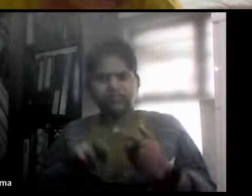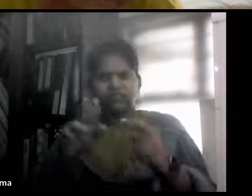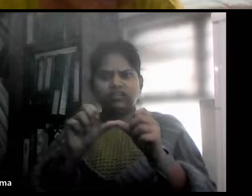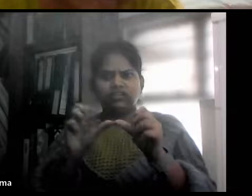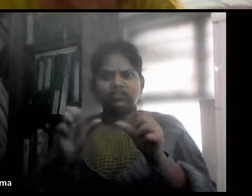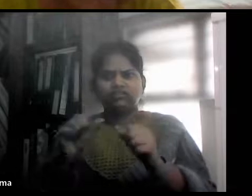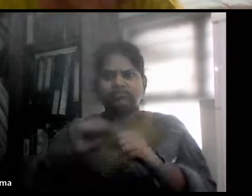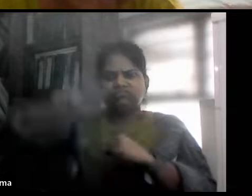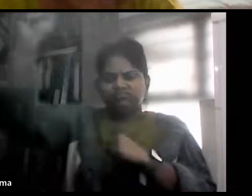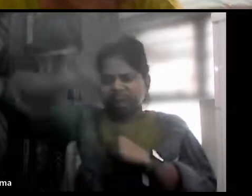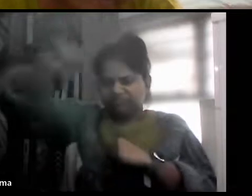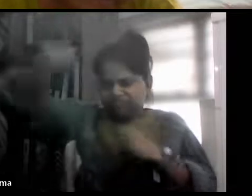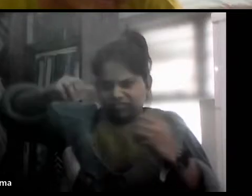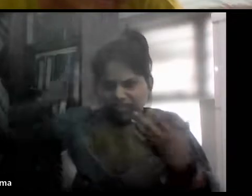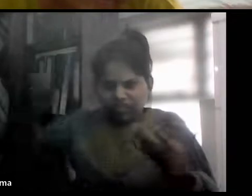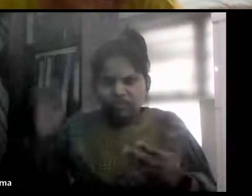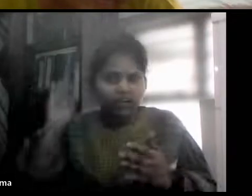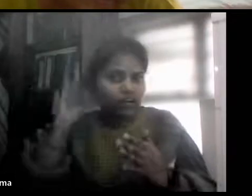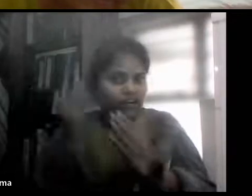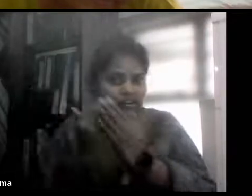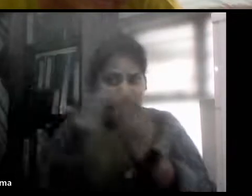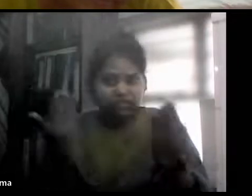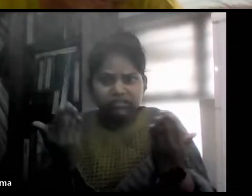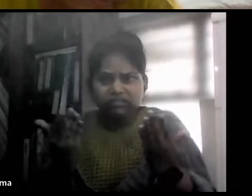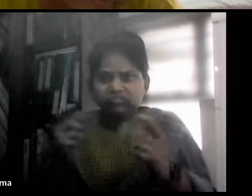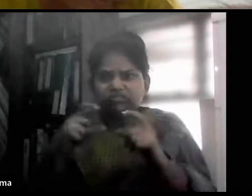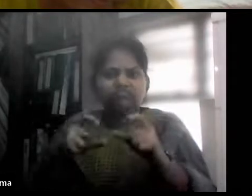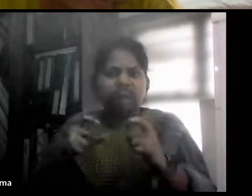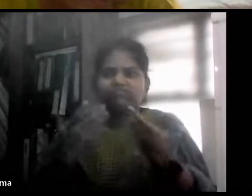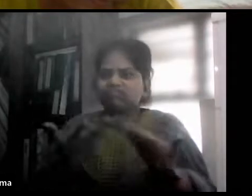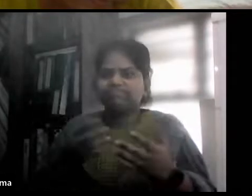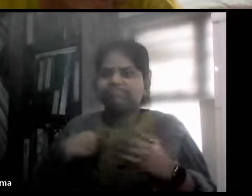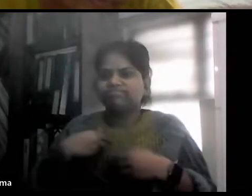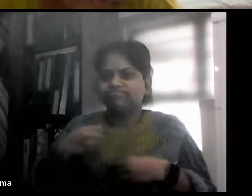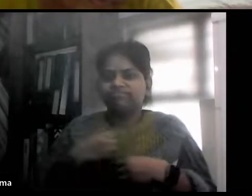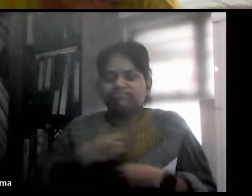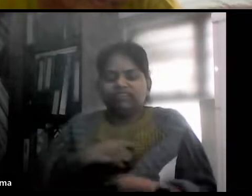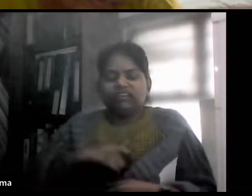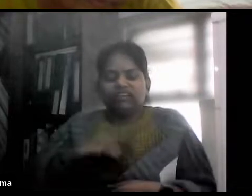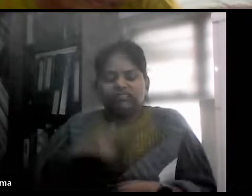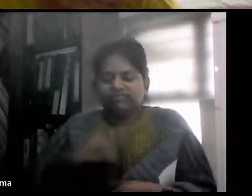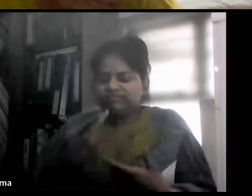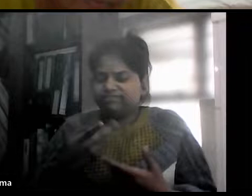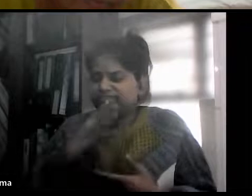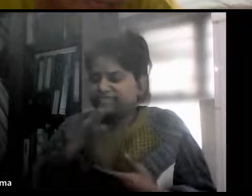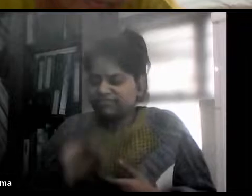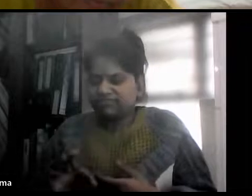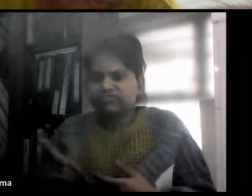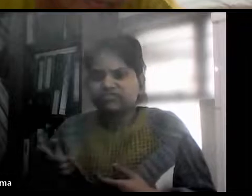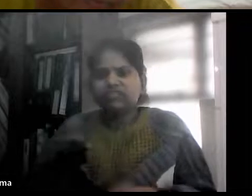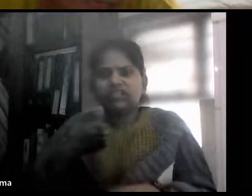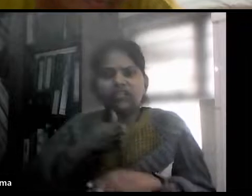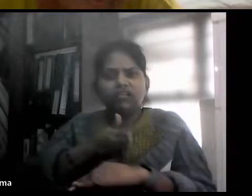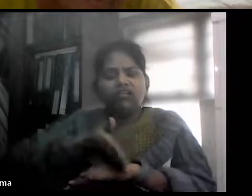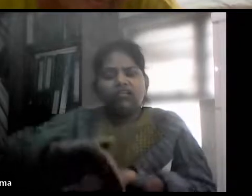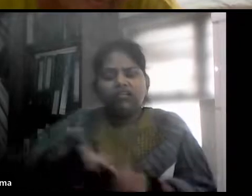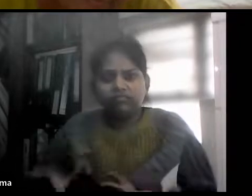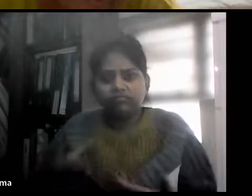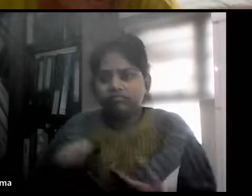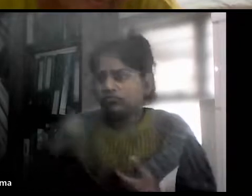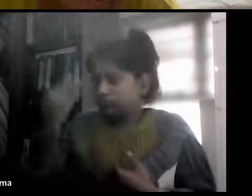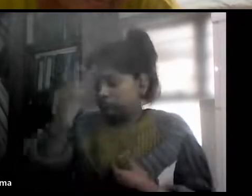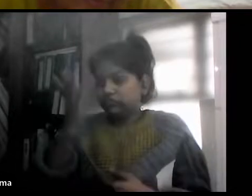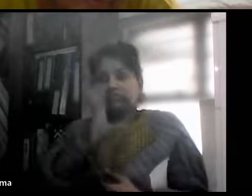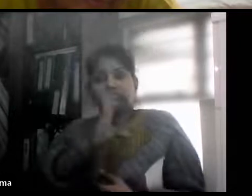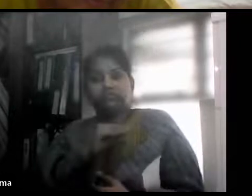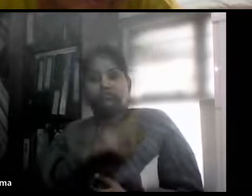just the newspapers genuinely not caring or not realizing how harmful they are. And I do not know which one is scarier of those two,